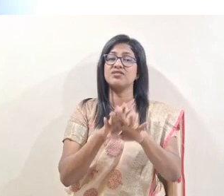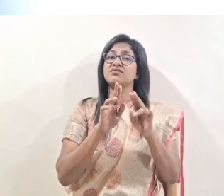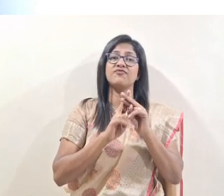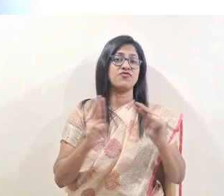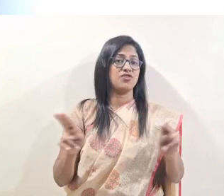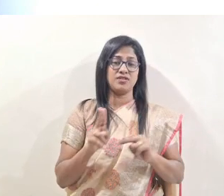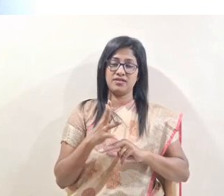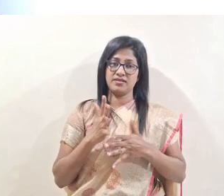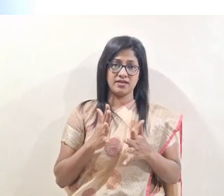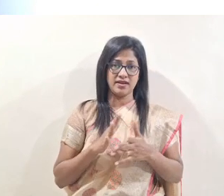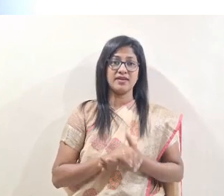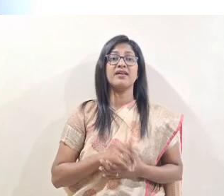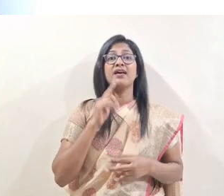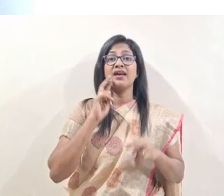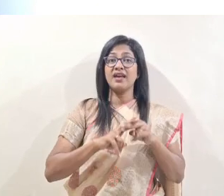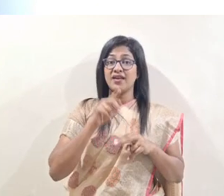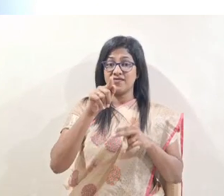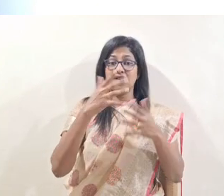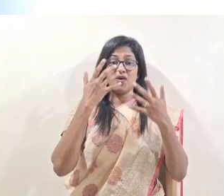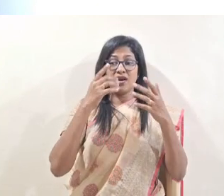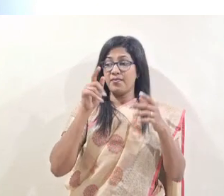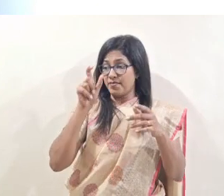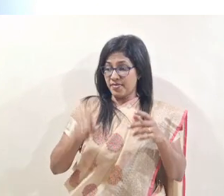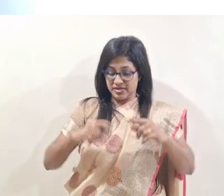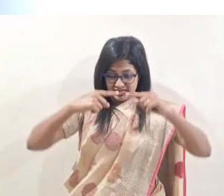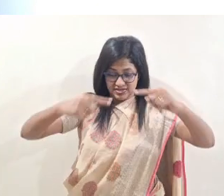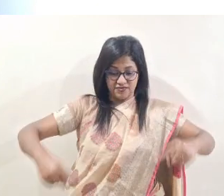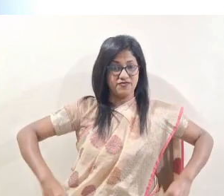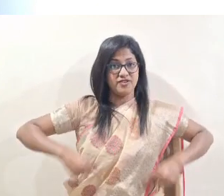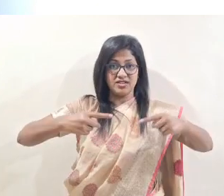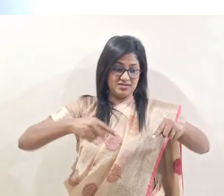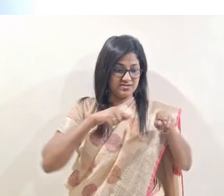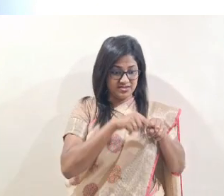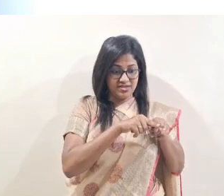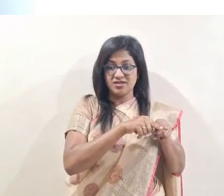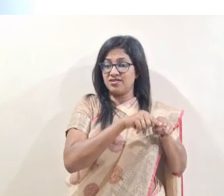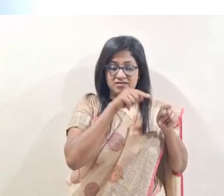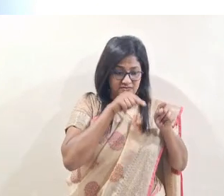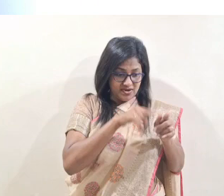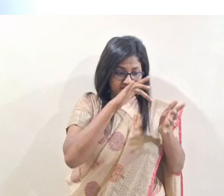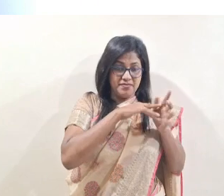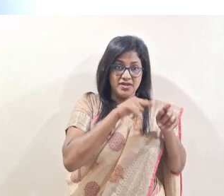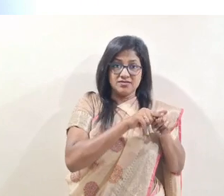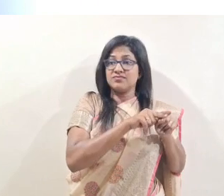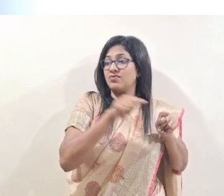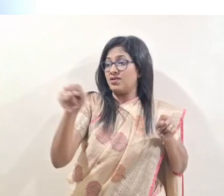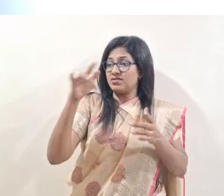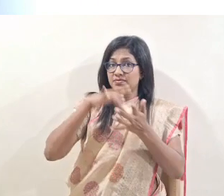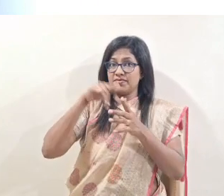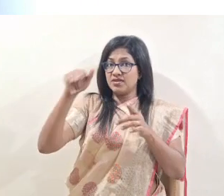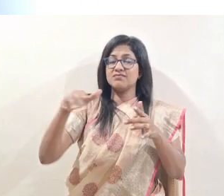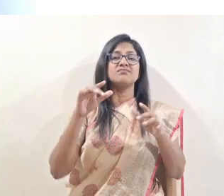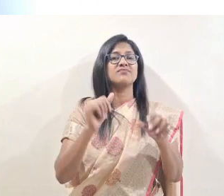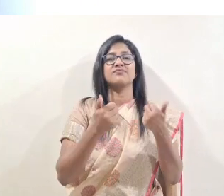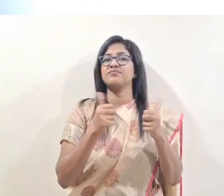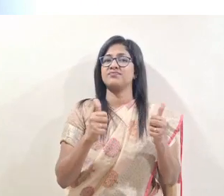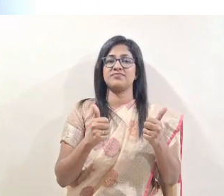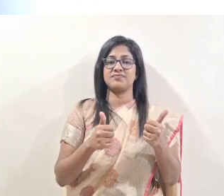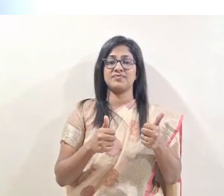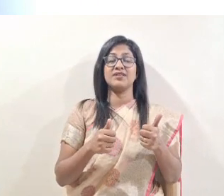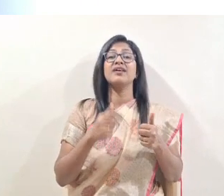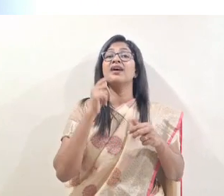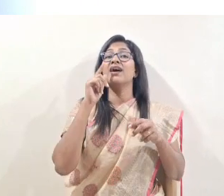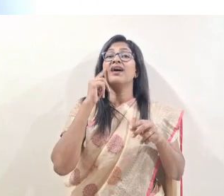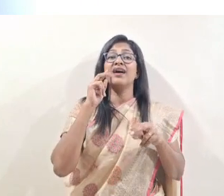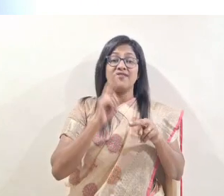you want a person on a wheelchair to go from one mode to the other, he cannot. Until you cannot have